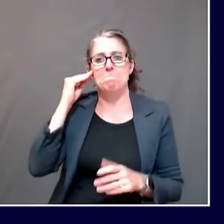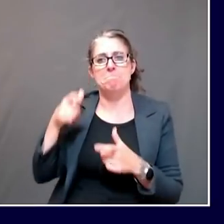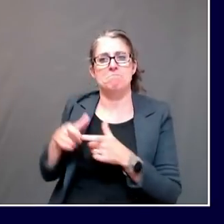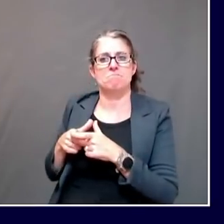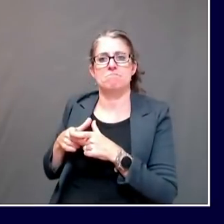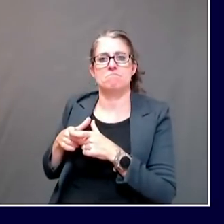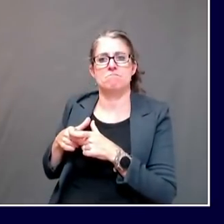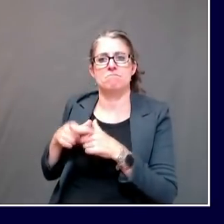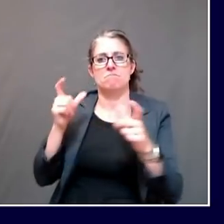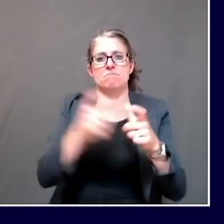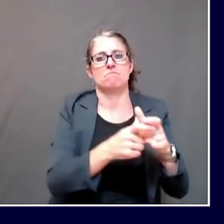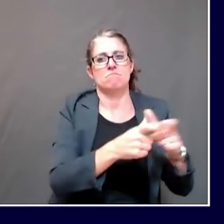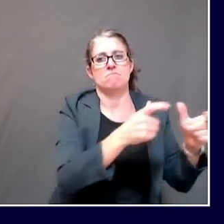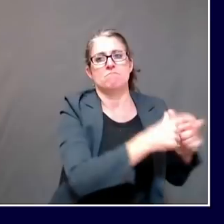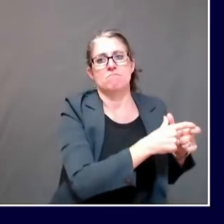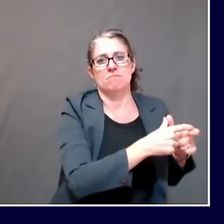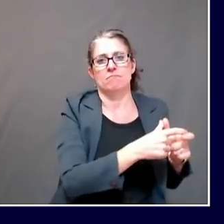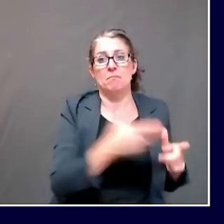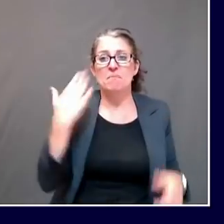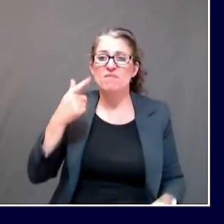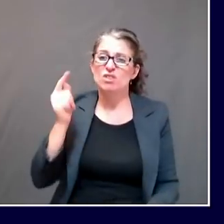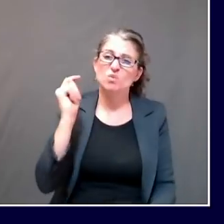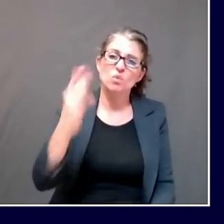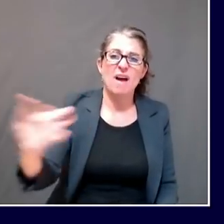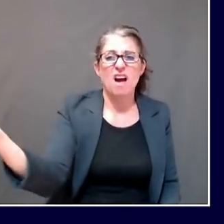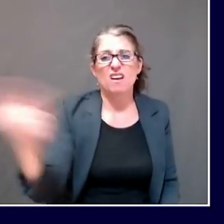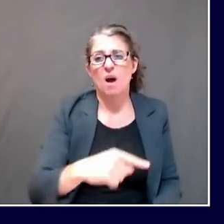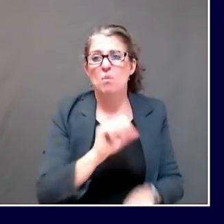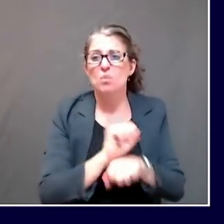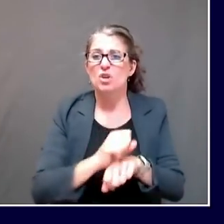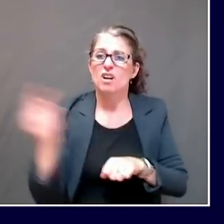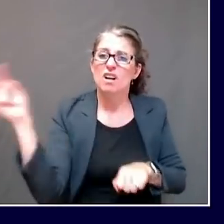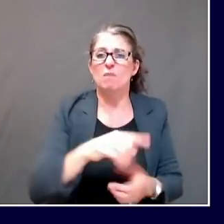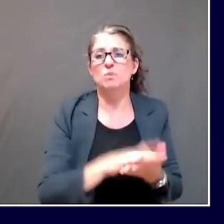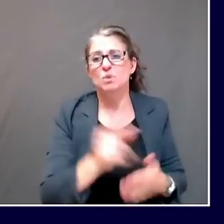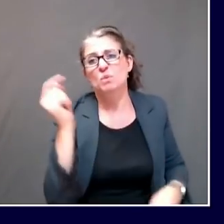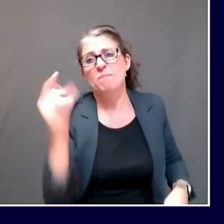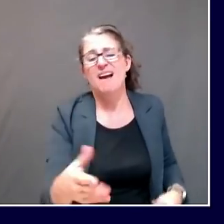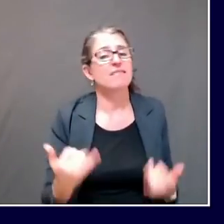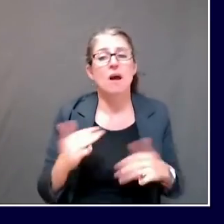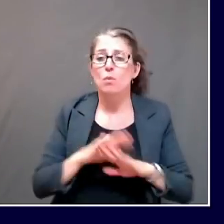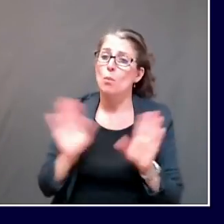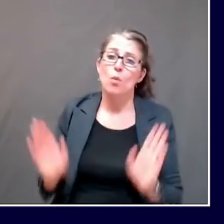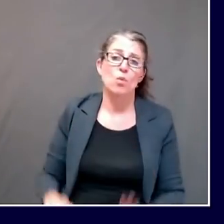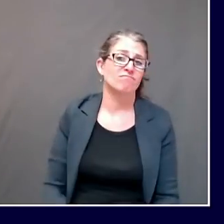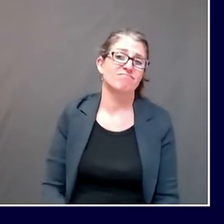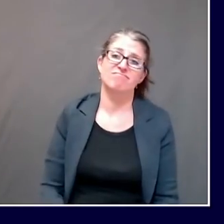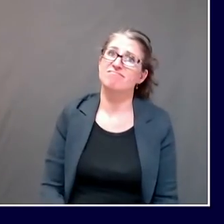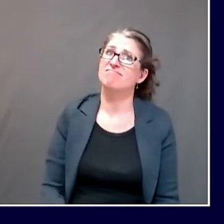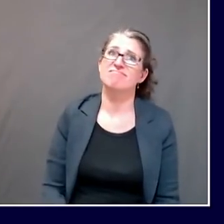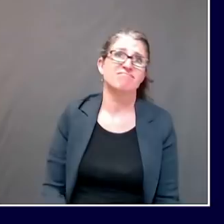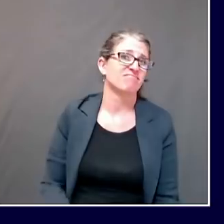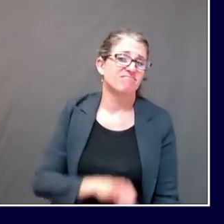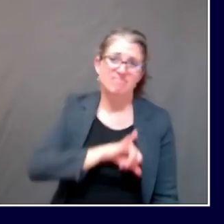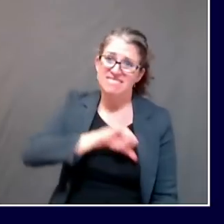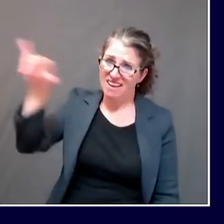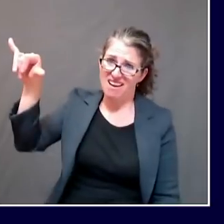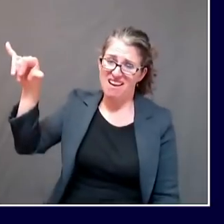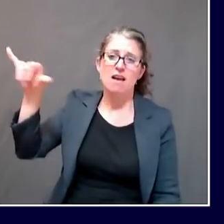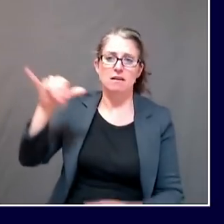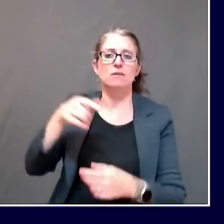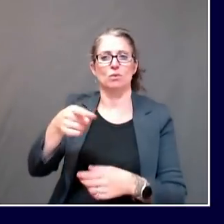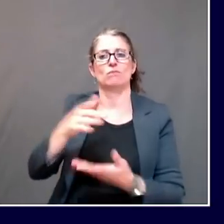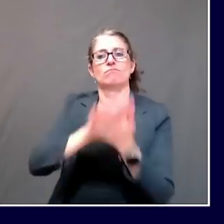feeling well, and after consultation with your healthcare provider, you and your healthcare provider feel that